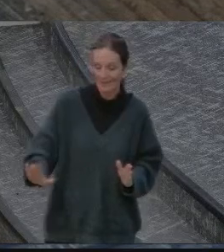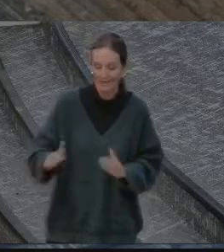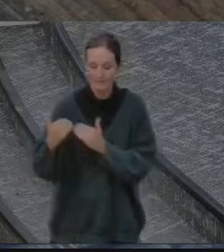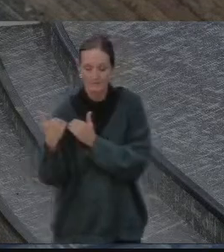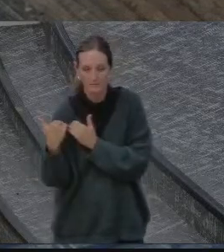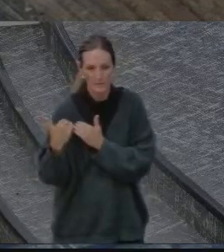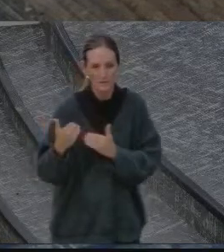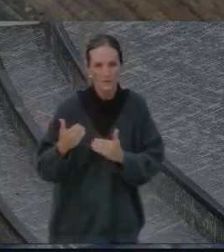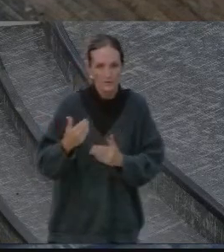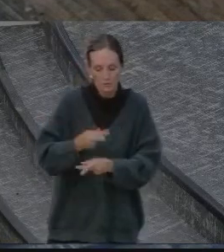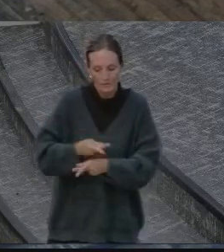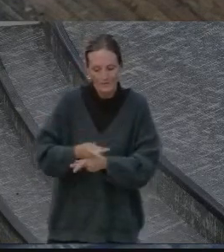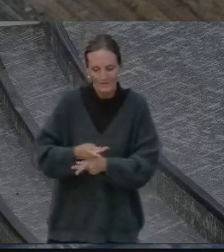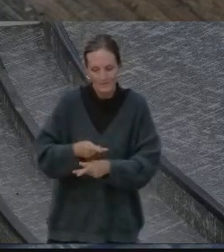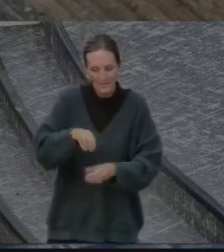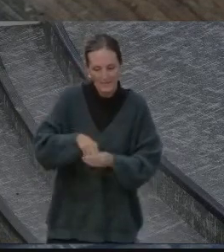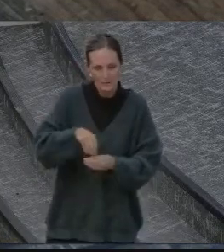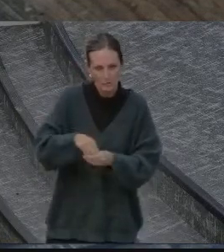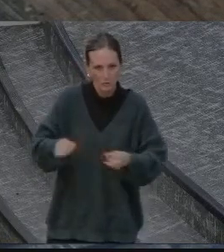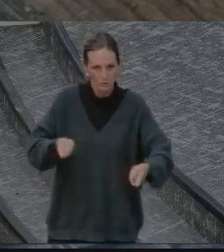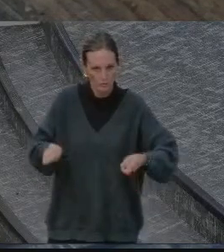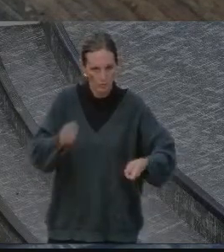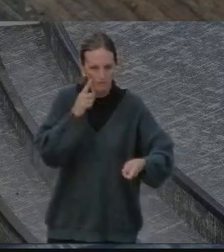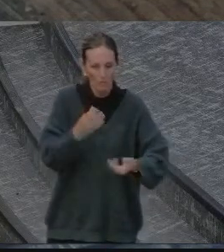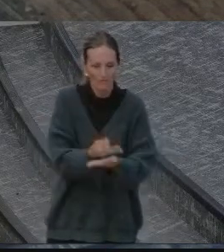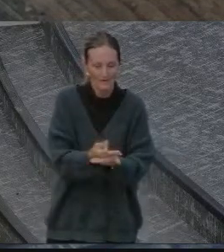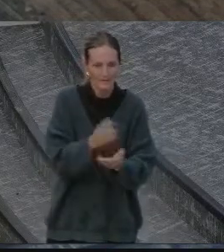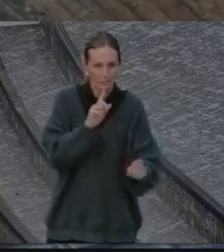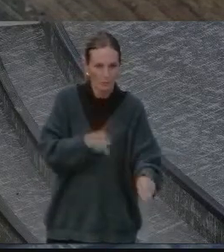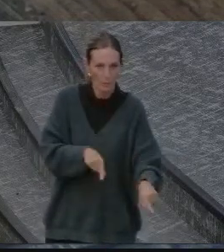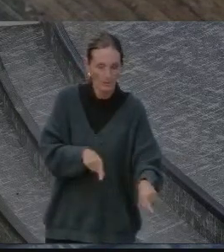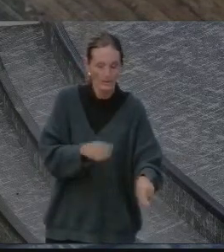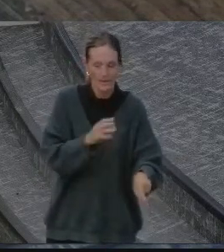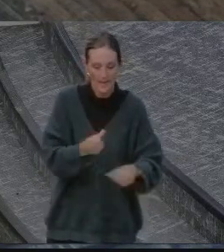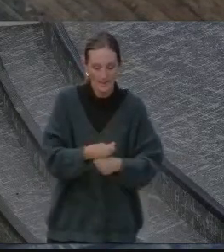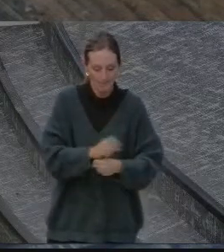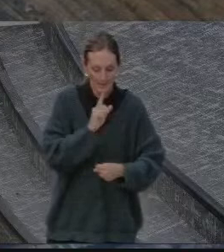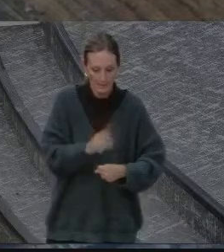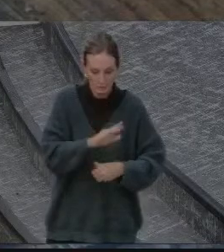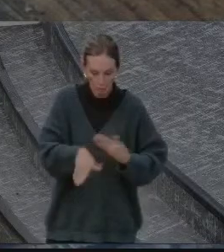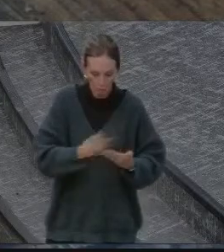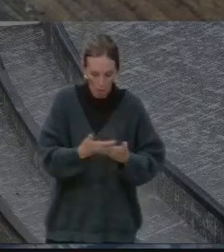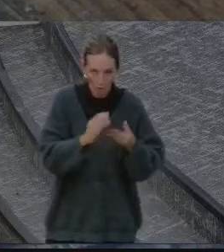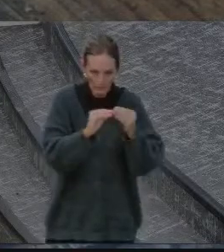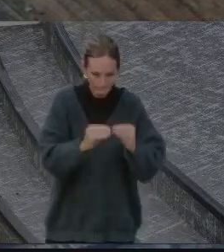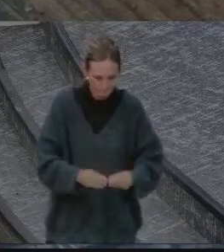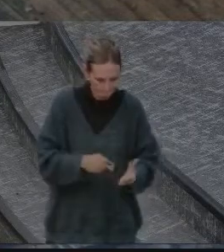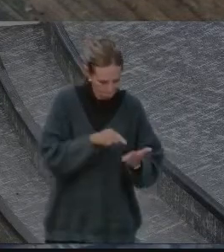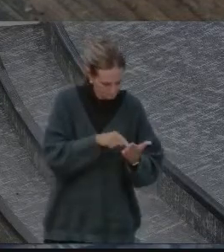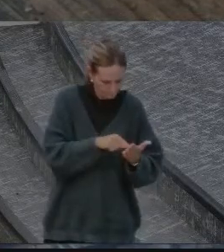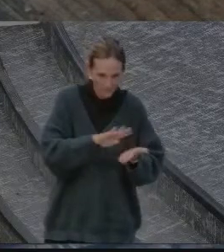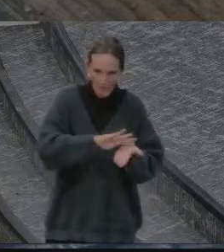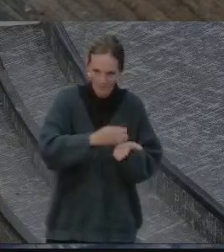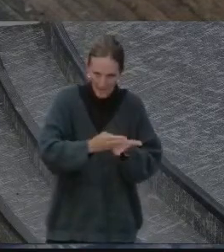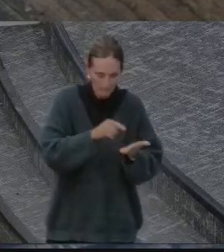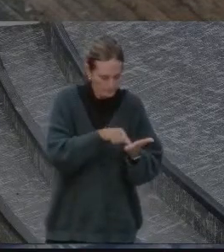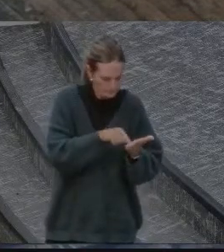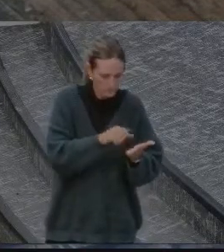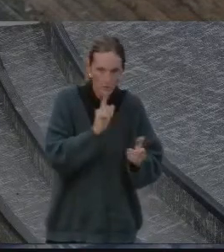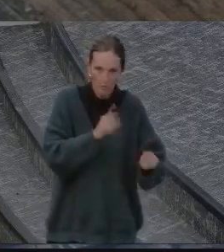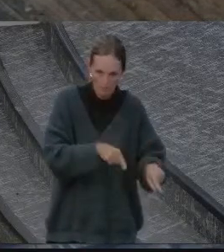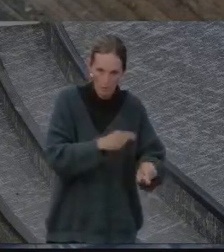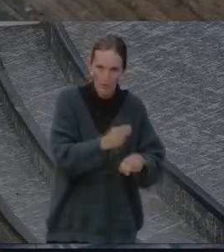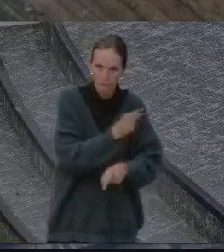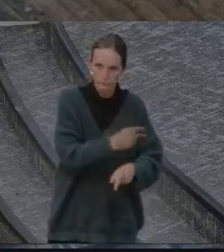internal controls over financial reporting to make sure that all of the amounts that are reported are accurate.